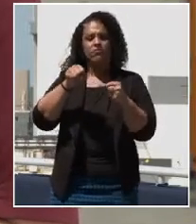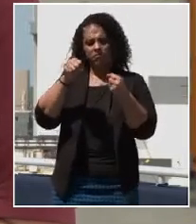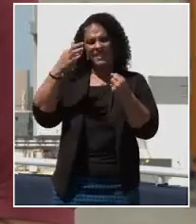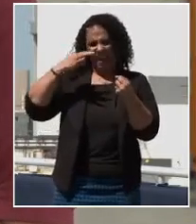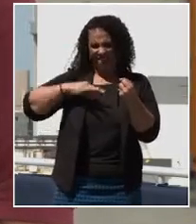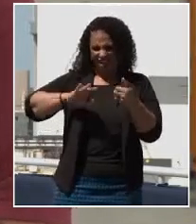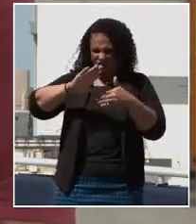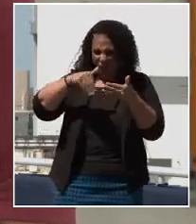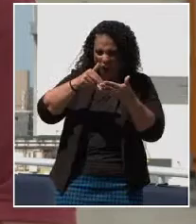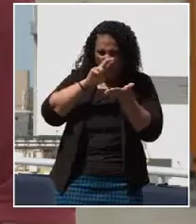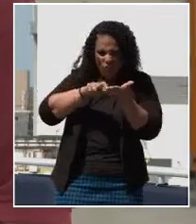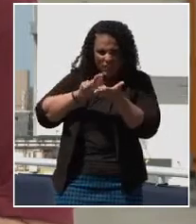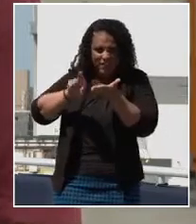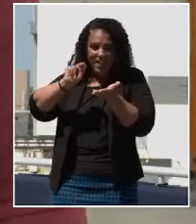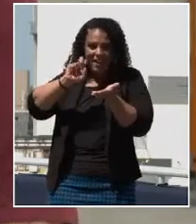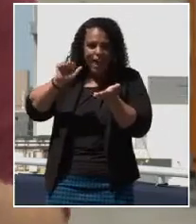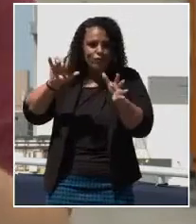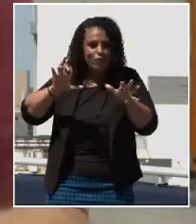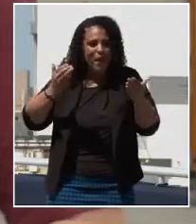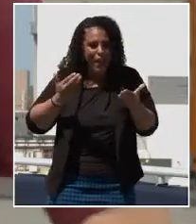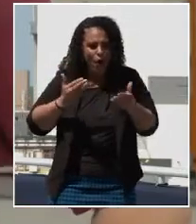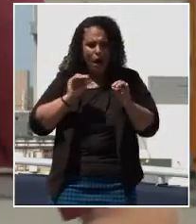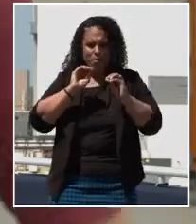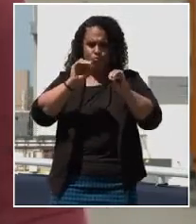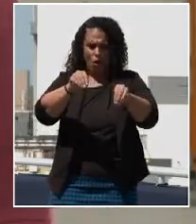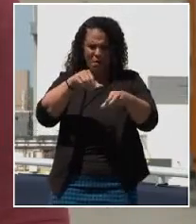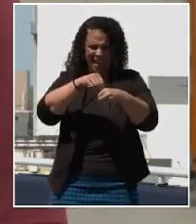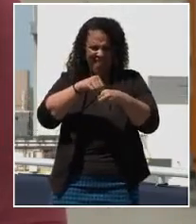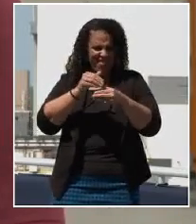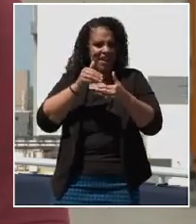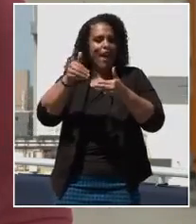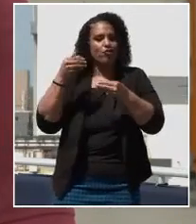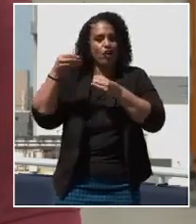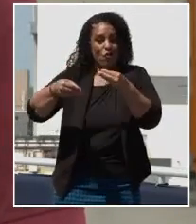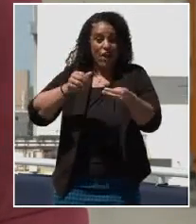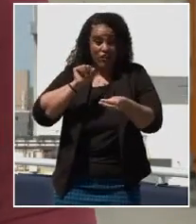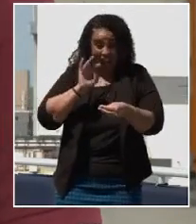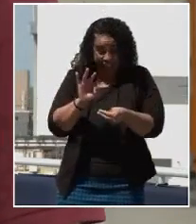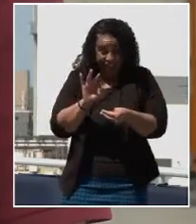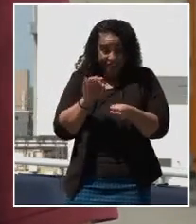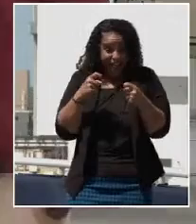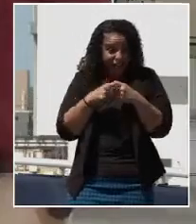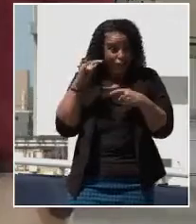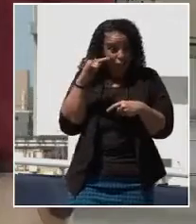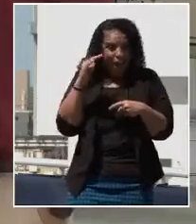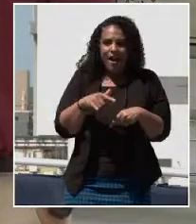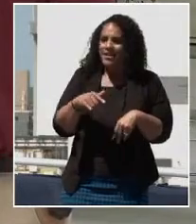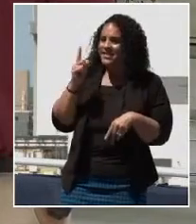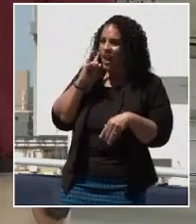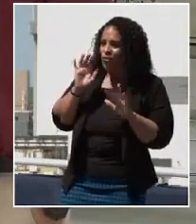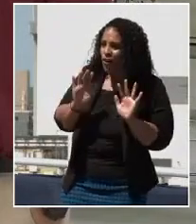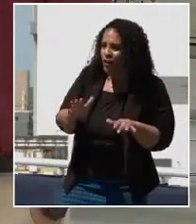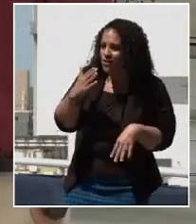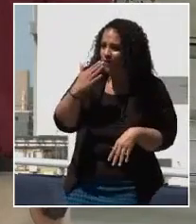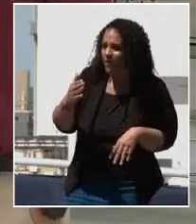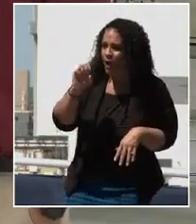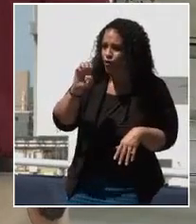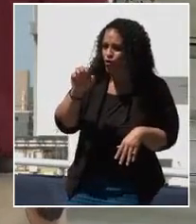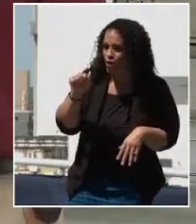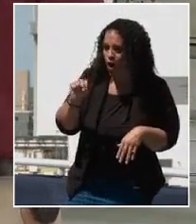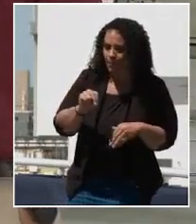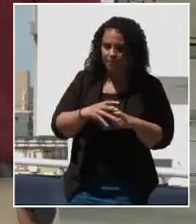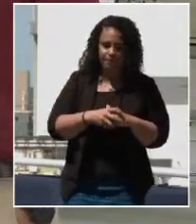the research that NASA is doing here and put them into the next generation of electric aircraft it sounds so awesome thank you Sean